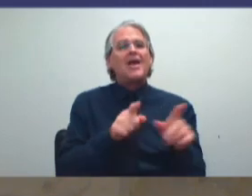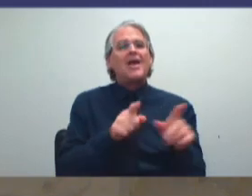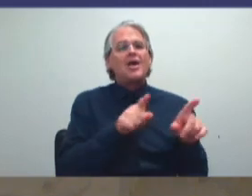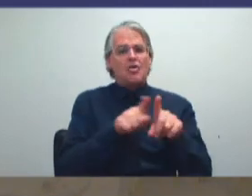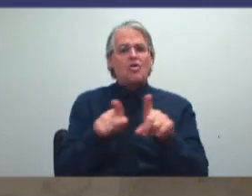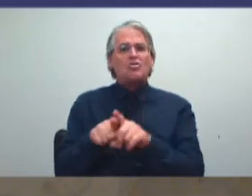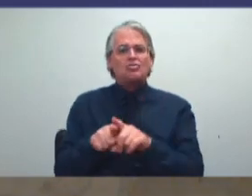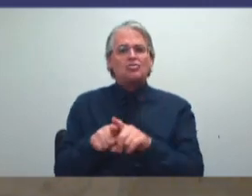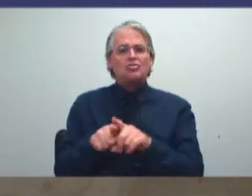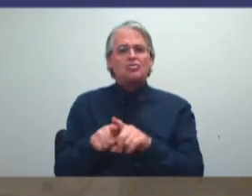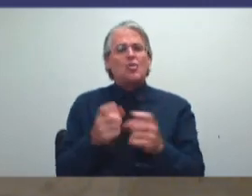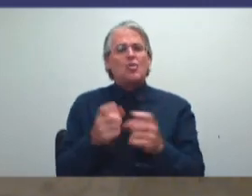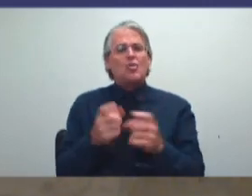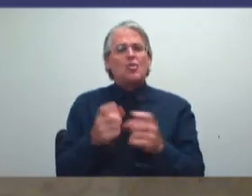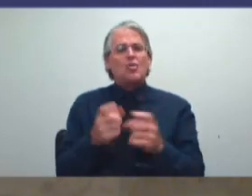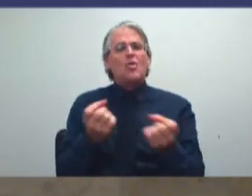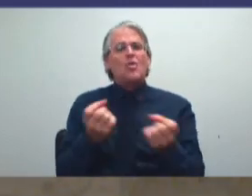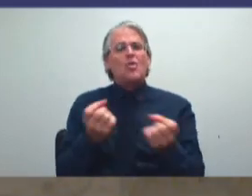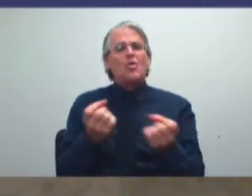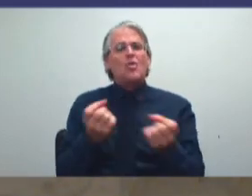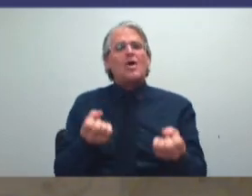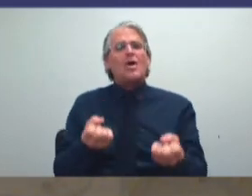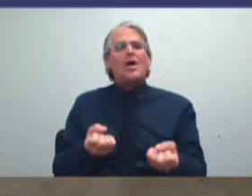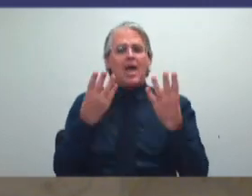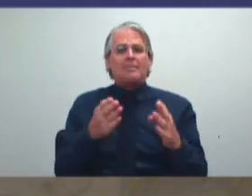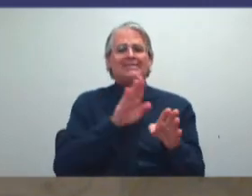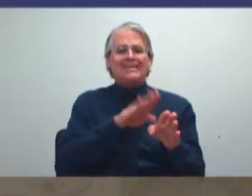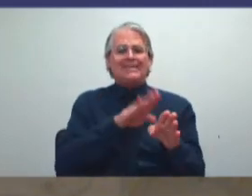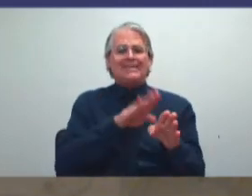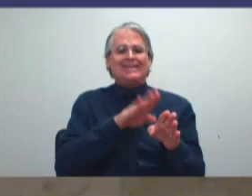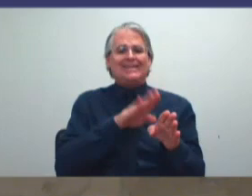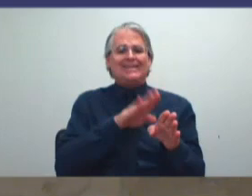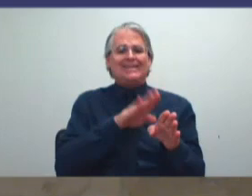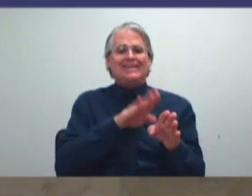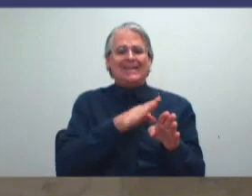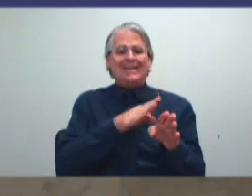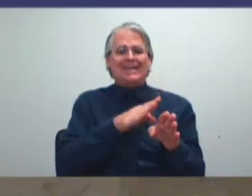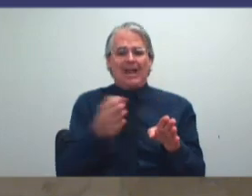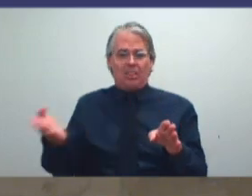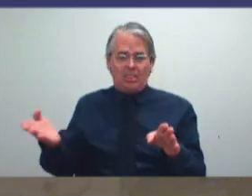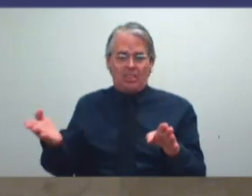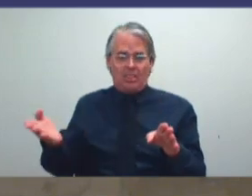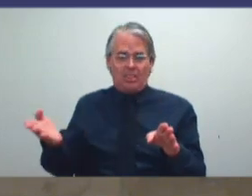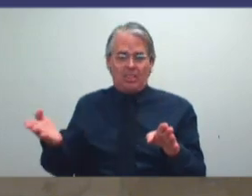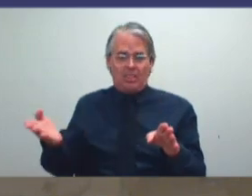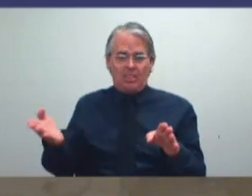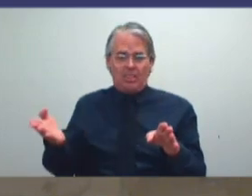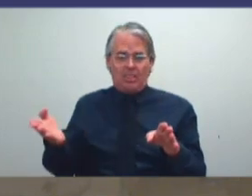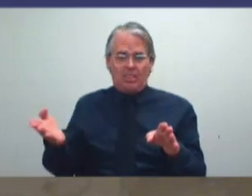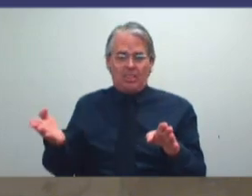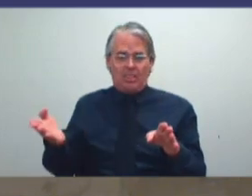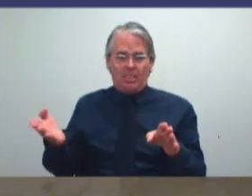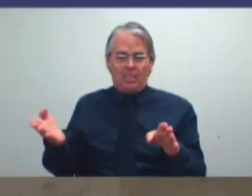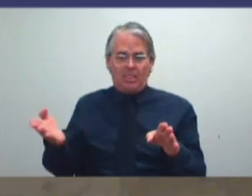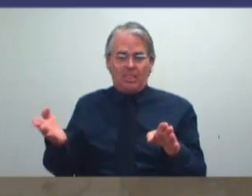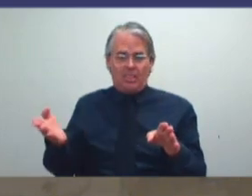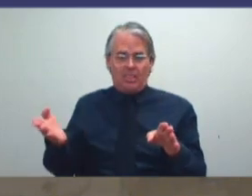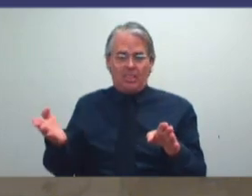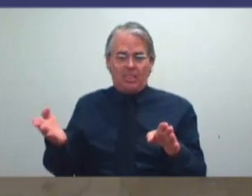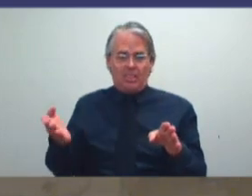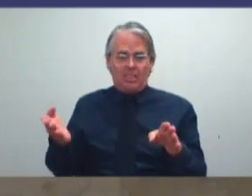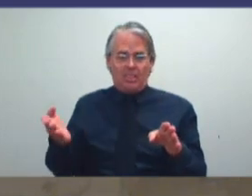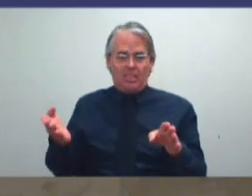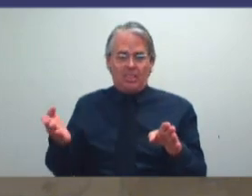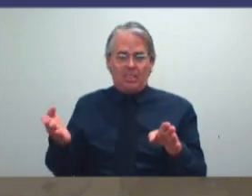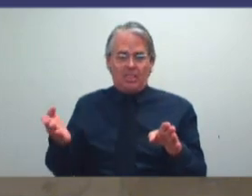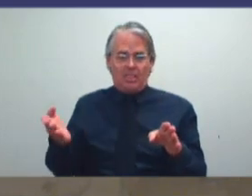may include other metrics, such as mask compliance in the future, but for now, these are the data points we feel best gauge our local